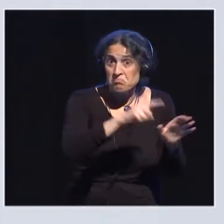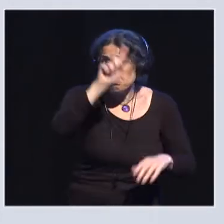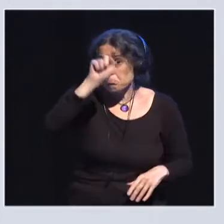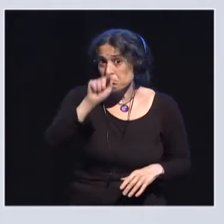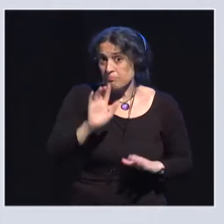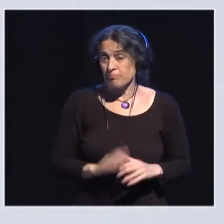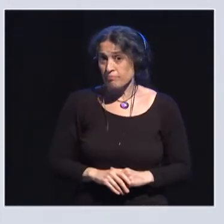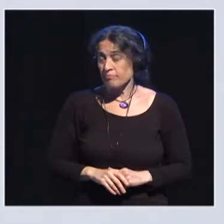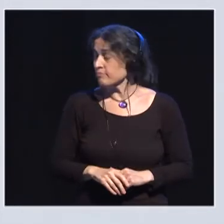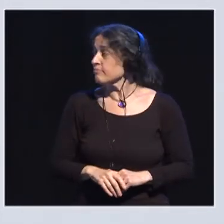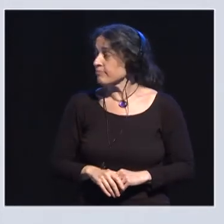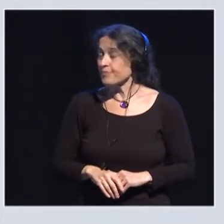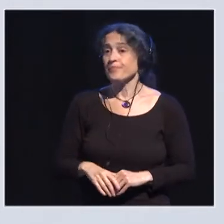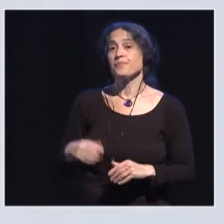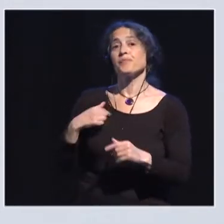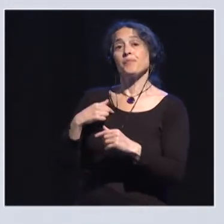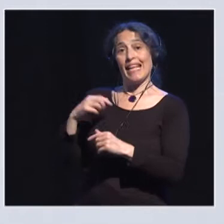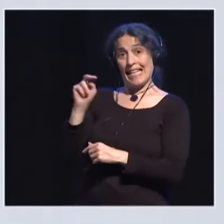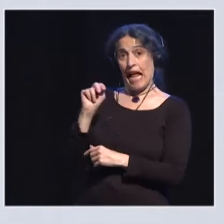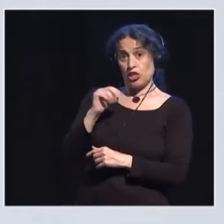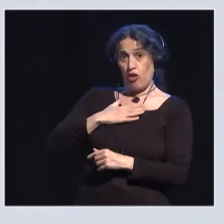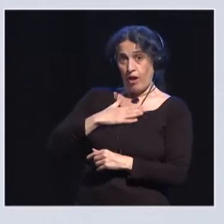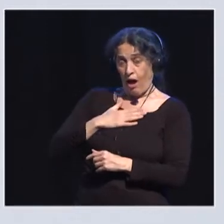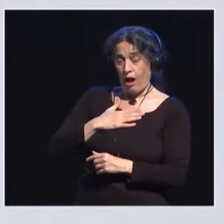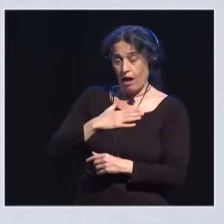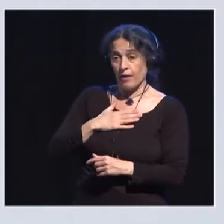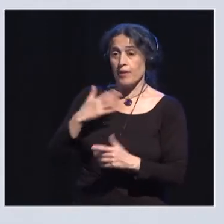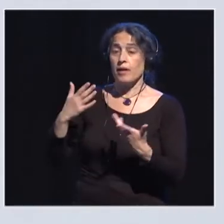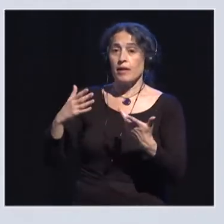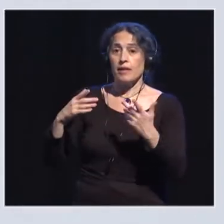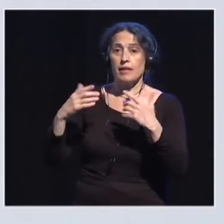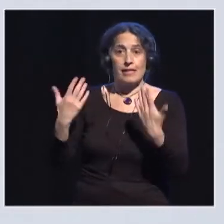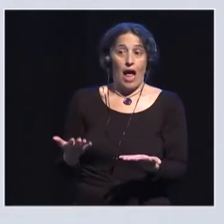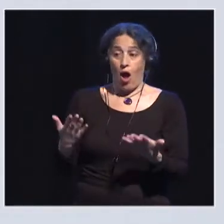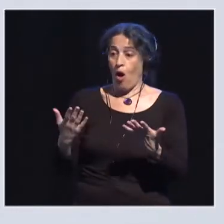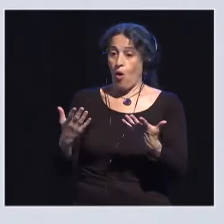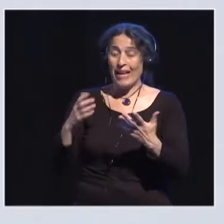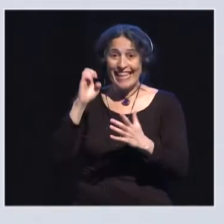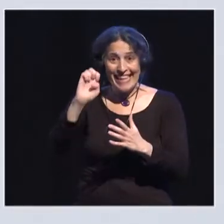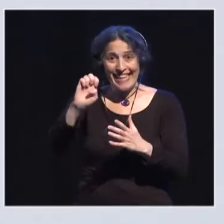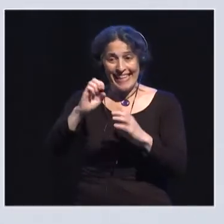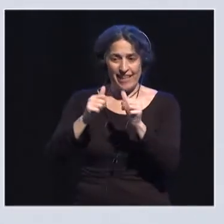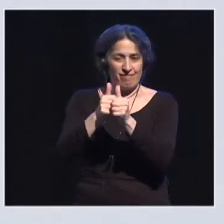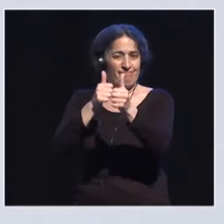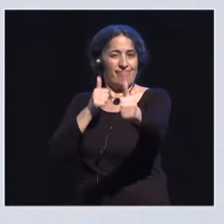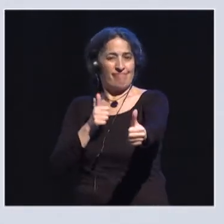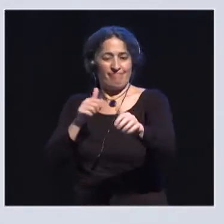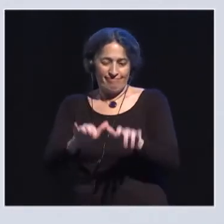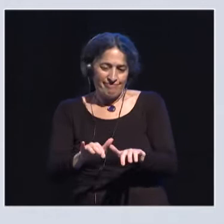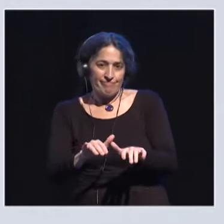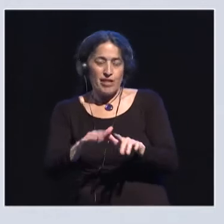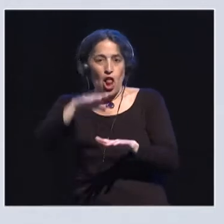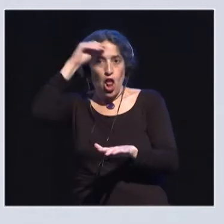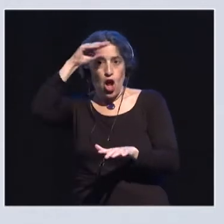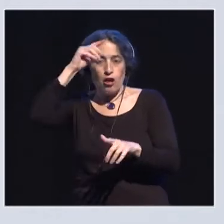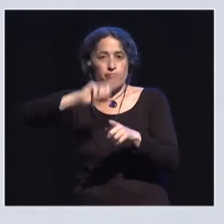E-commerce is one of the leading inputs into our GDP, because a lot of people now are buying goods online.